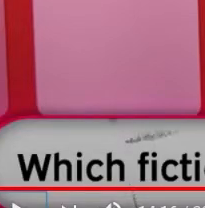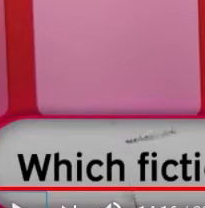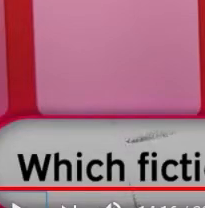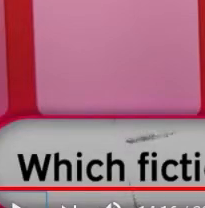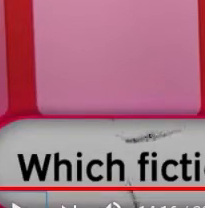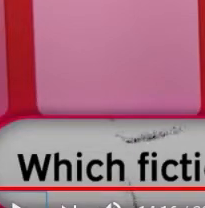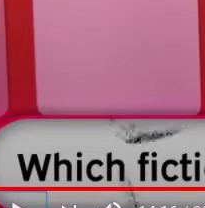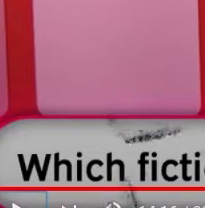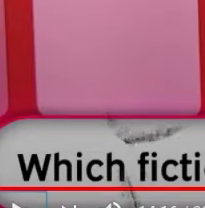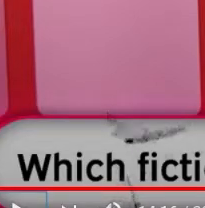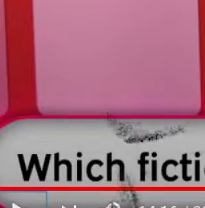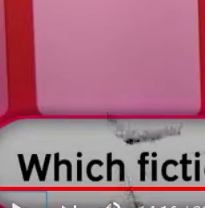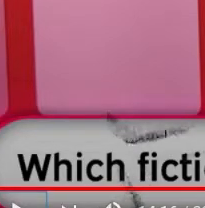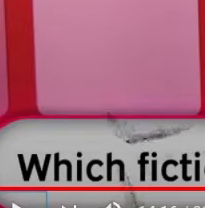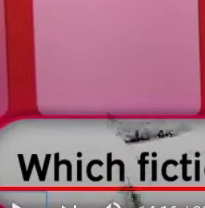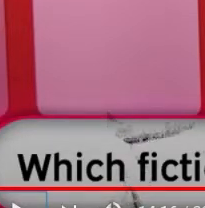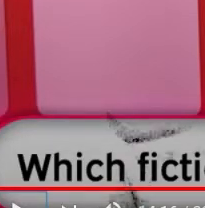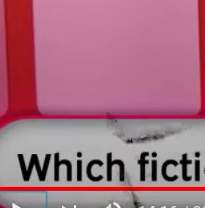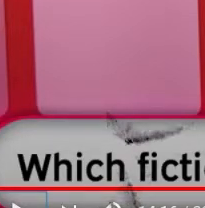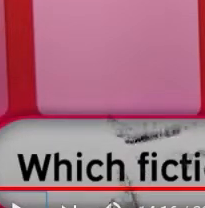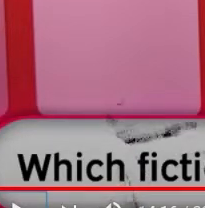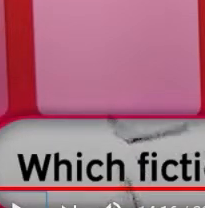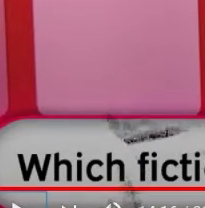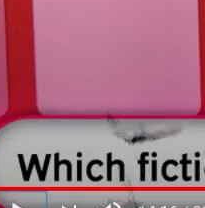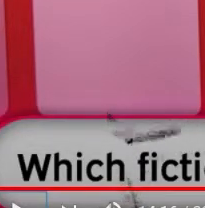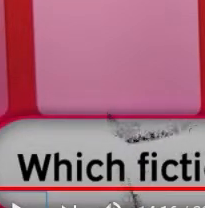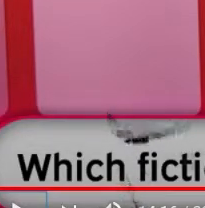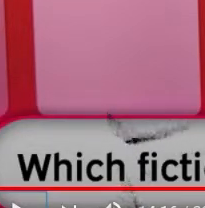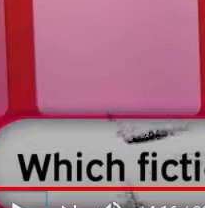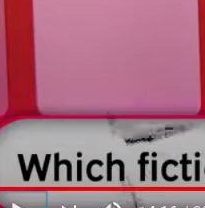which fictional character would I love to be the Shadow?